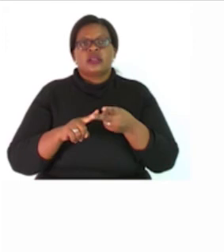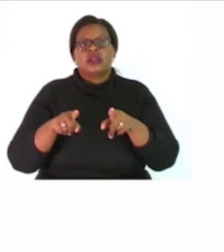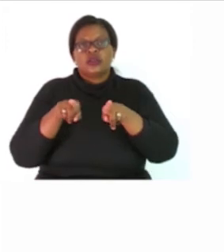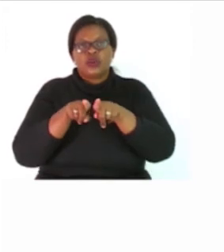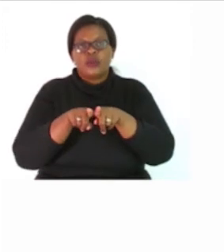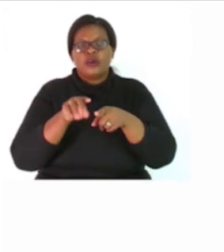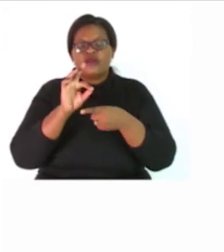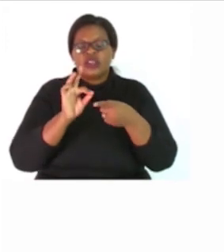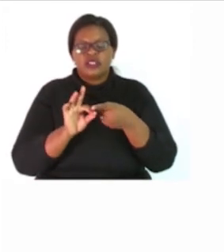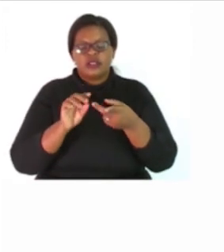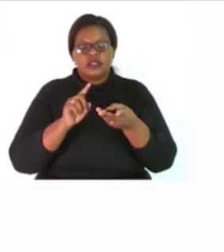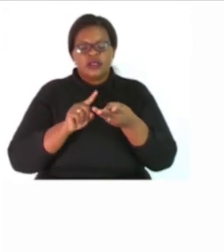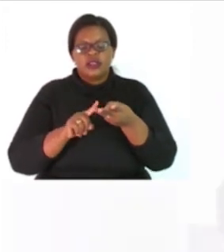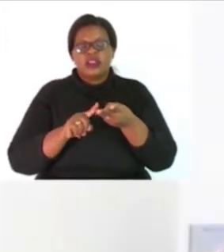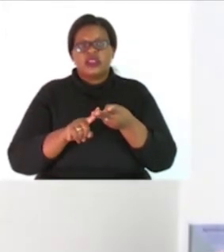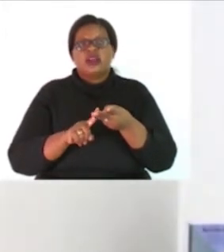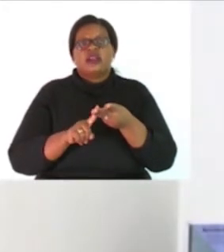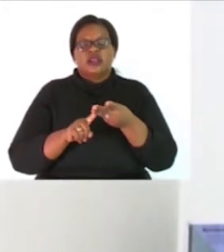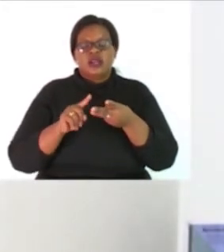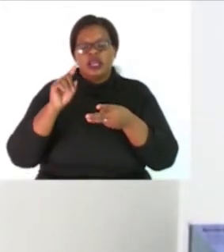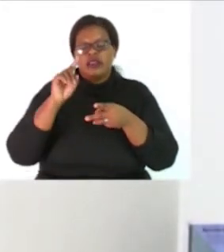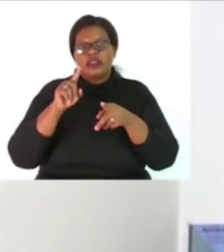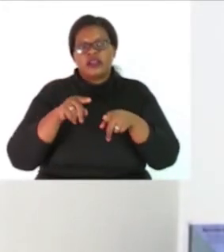let's quickly look on the chalkboard.